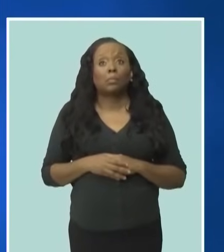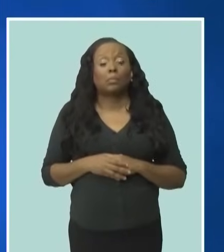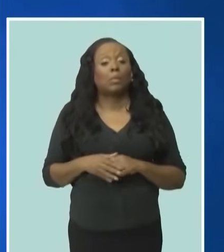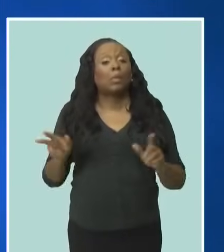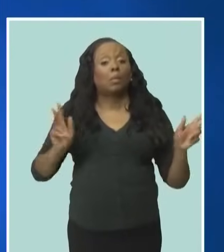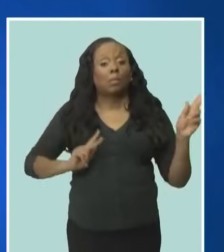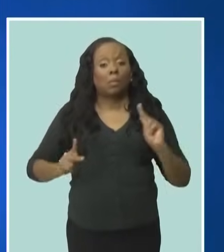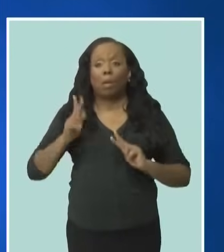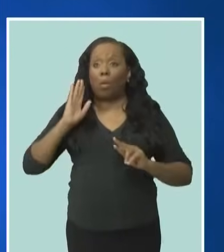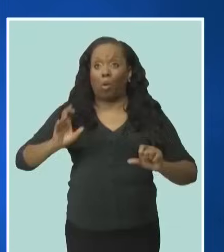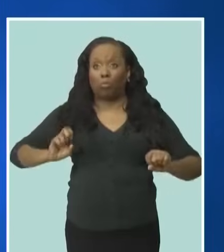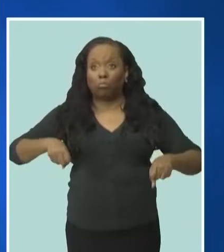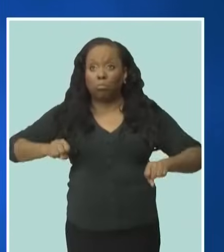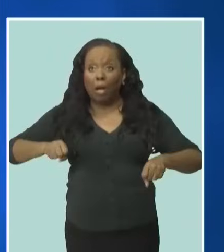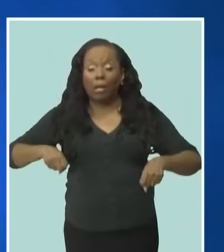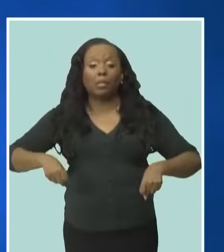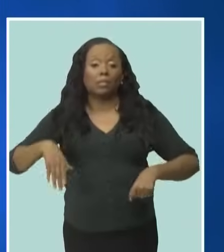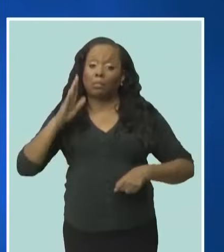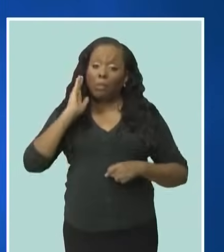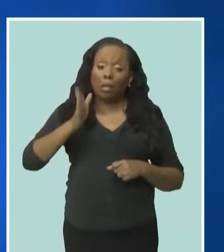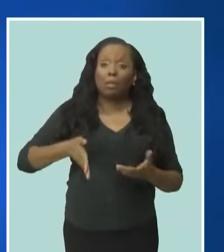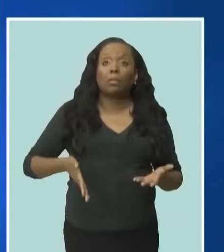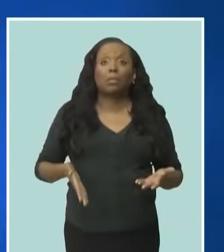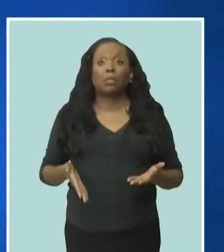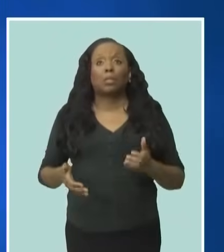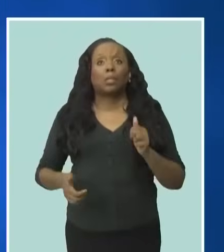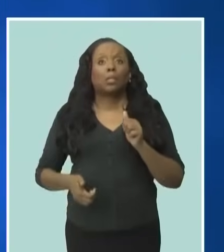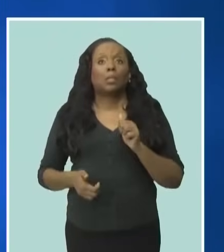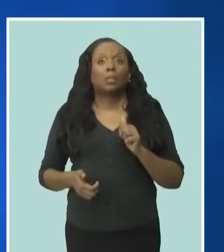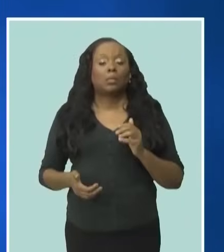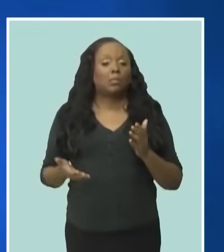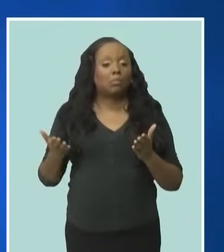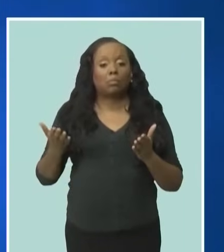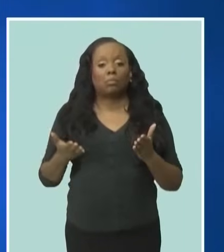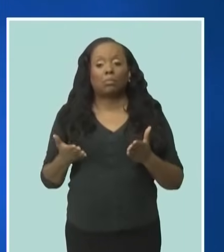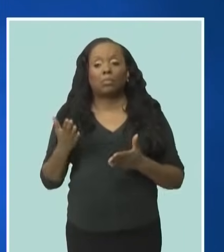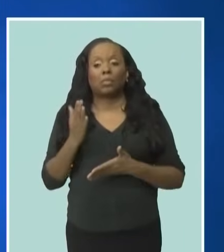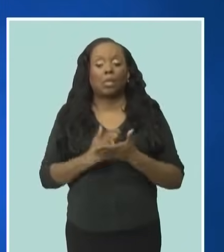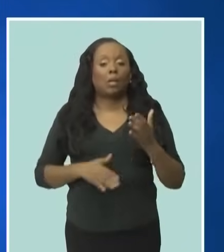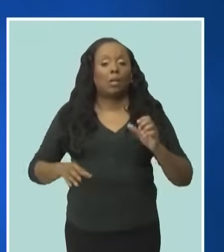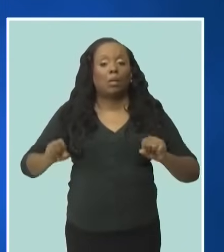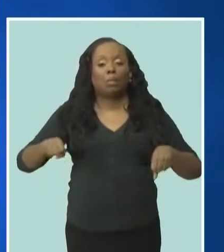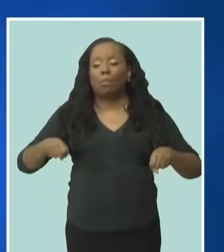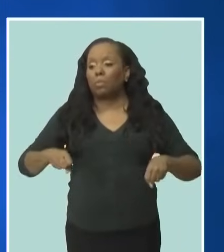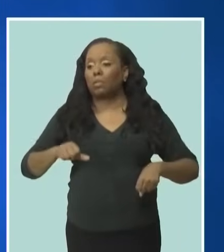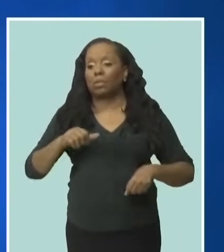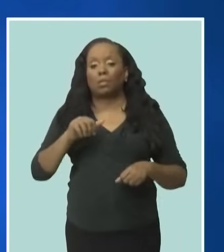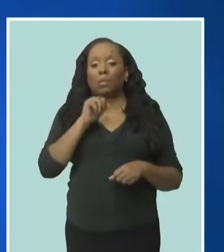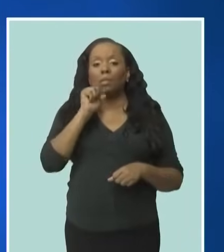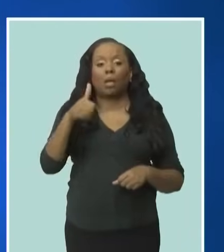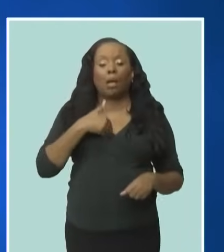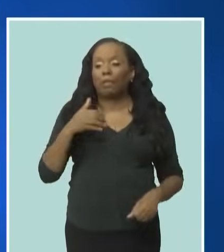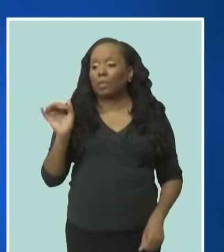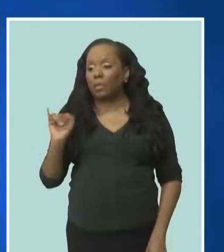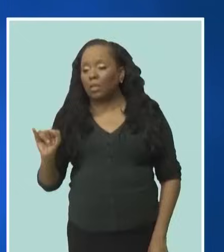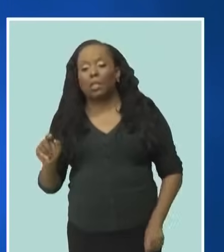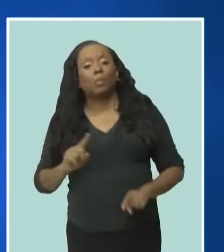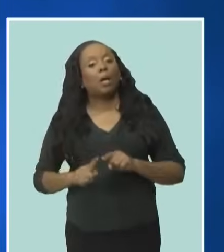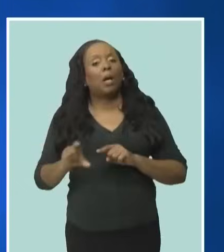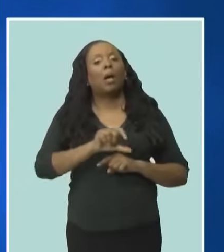ride their bikes. Most bikes that you think that are not insured or registered, they have people who bikes are straight. Everybody